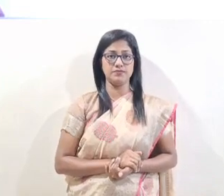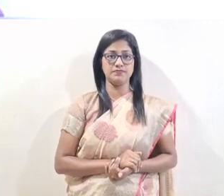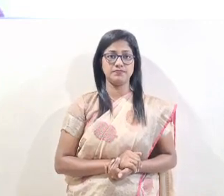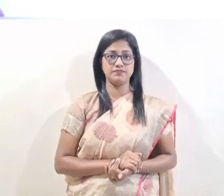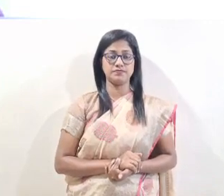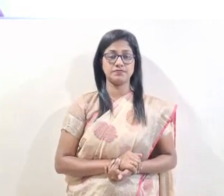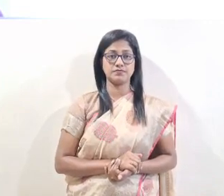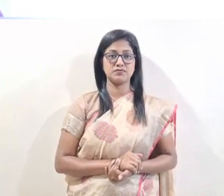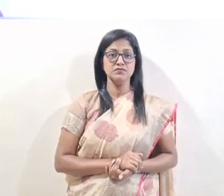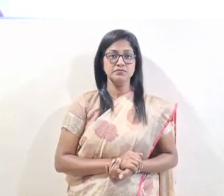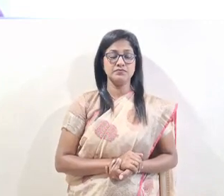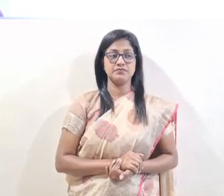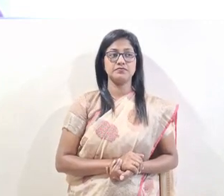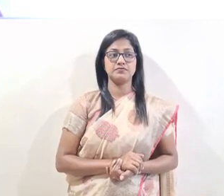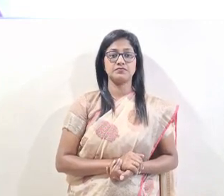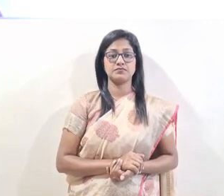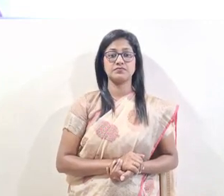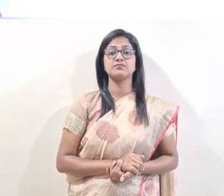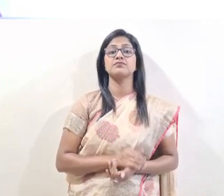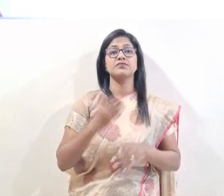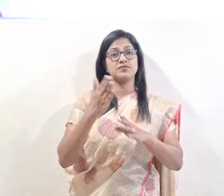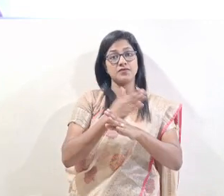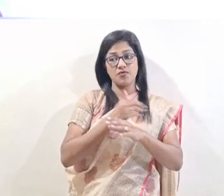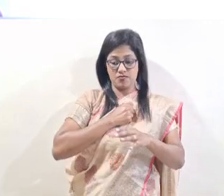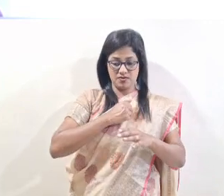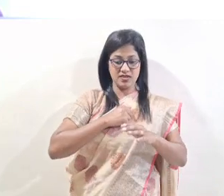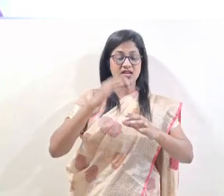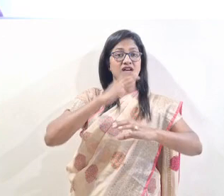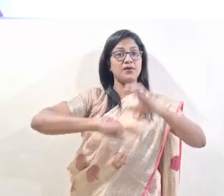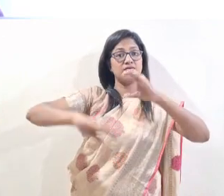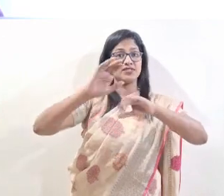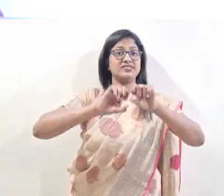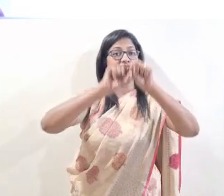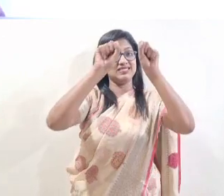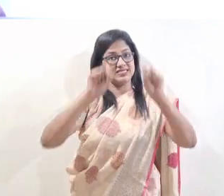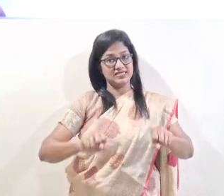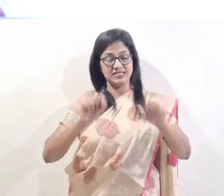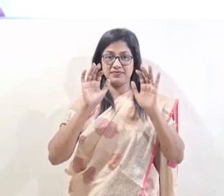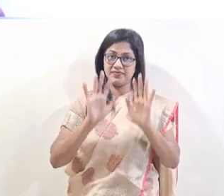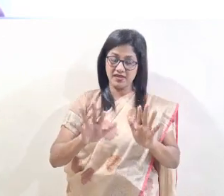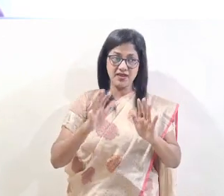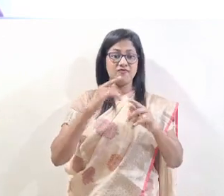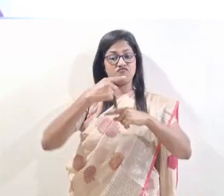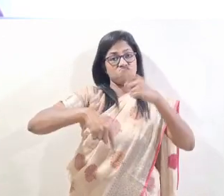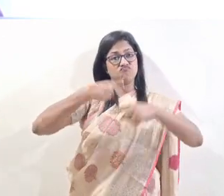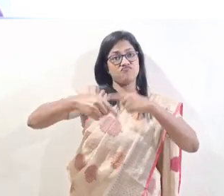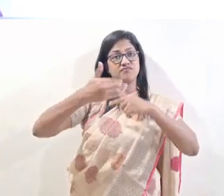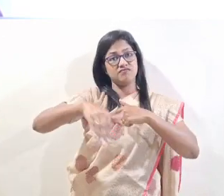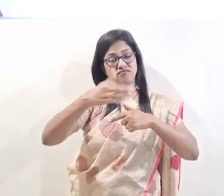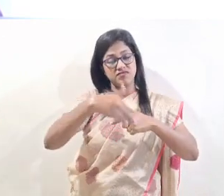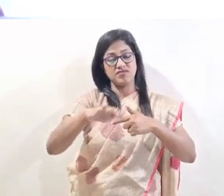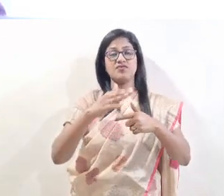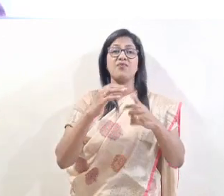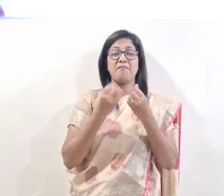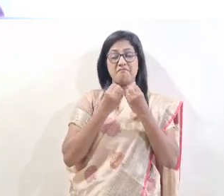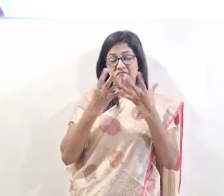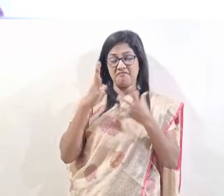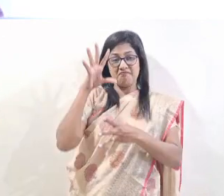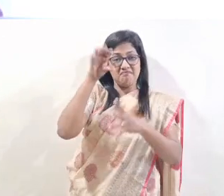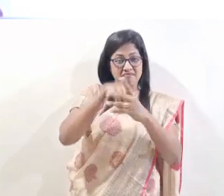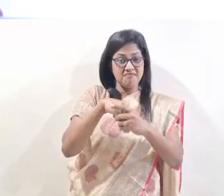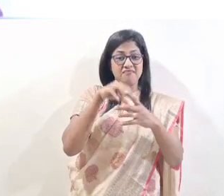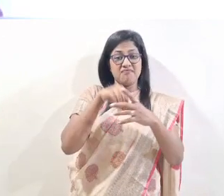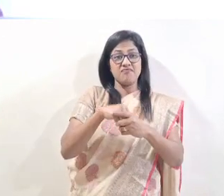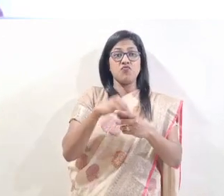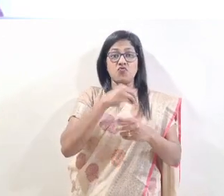And we had communication systems running throughout. A lot of involvement was there. Even we